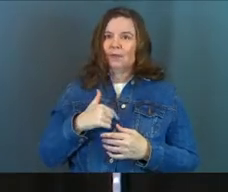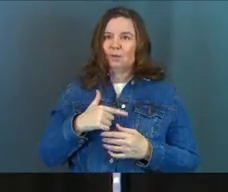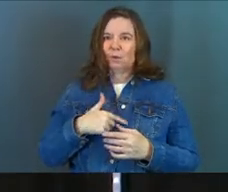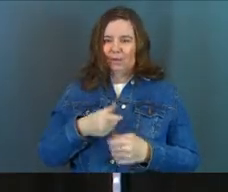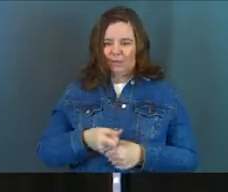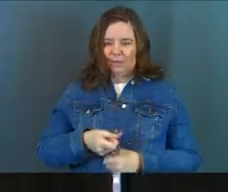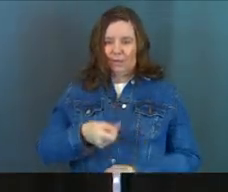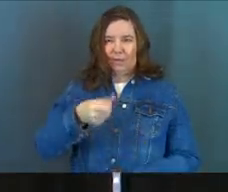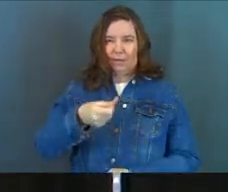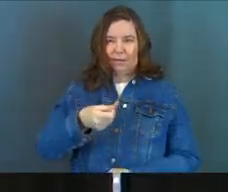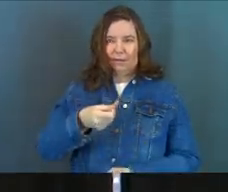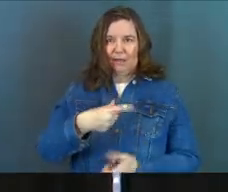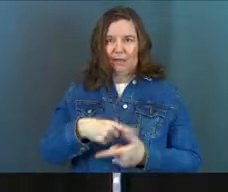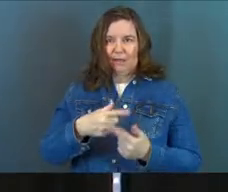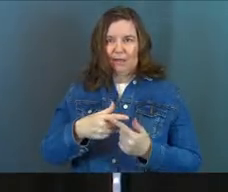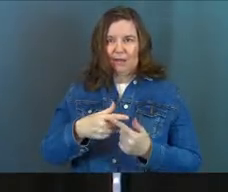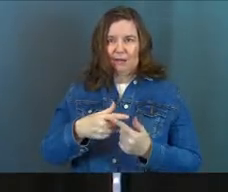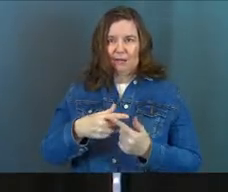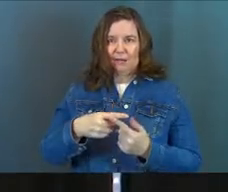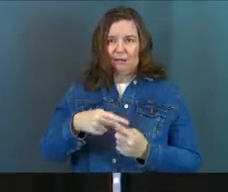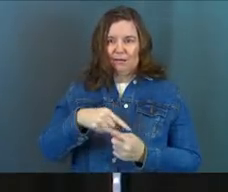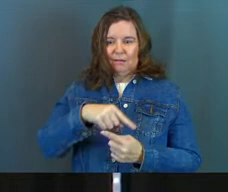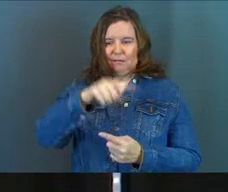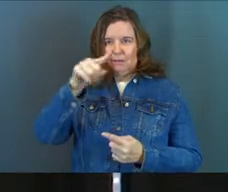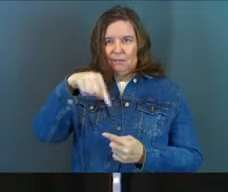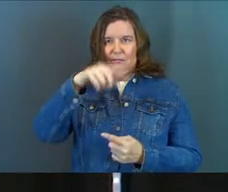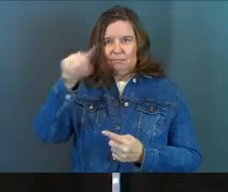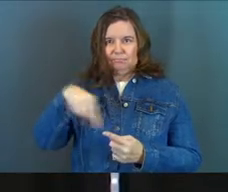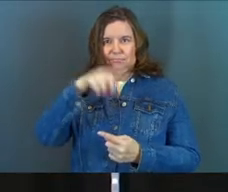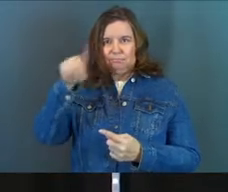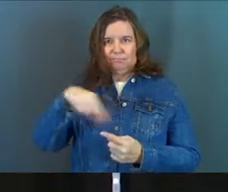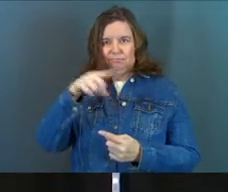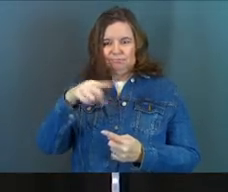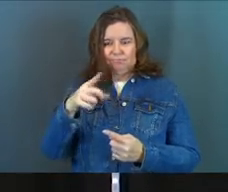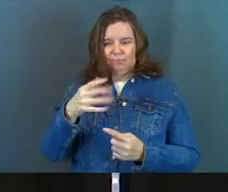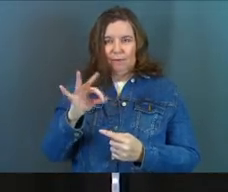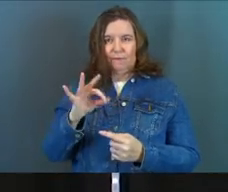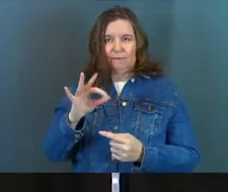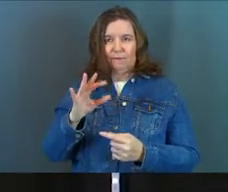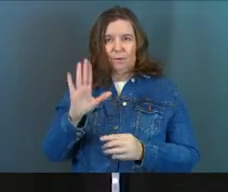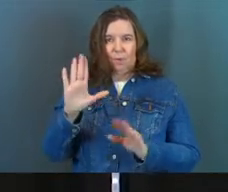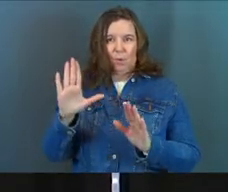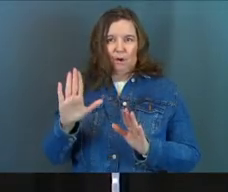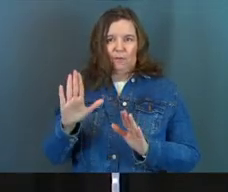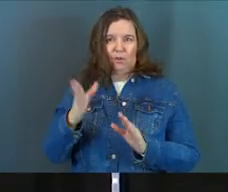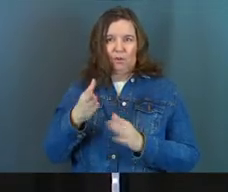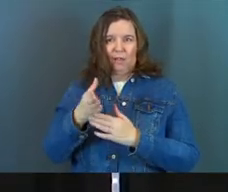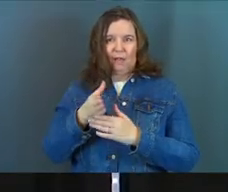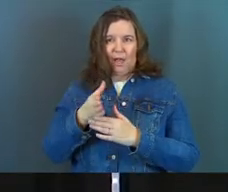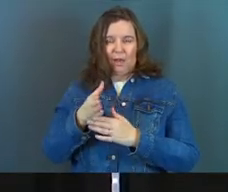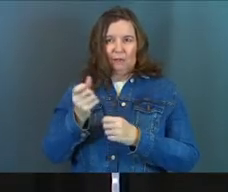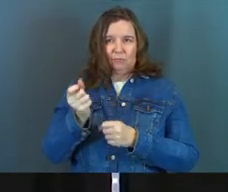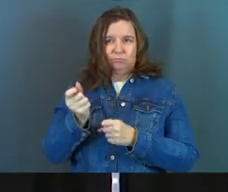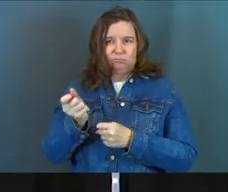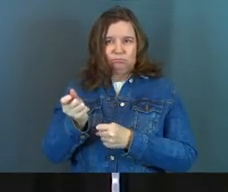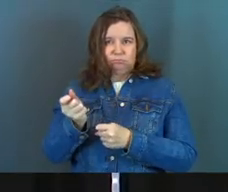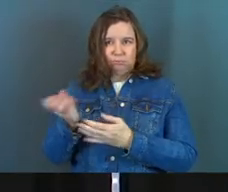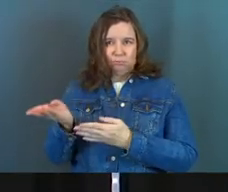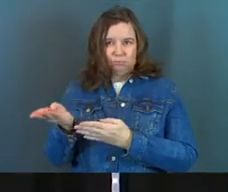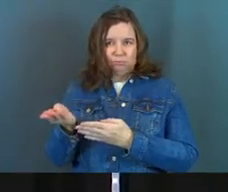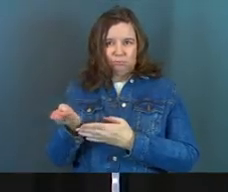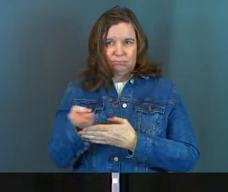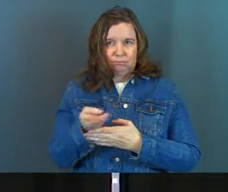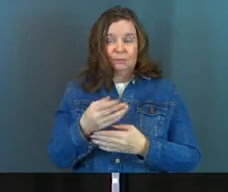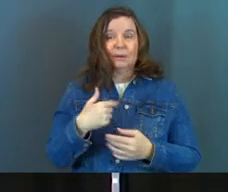kind of a handle here, and then there's like this wand of wonderful cutting power that's